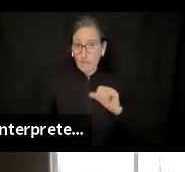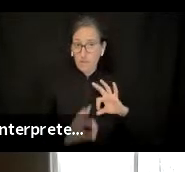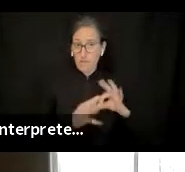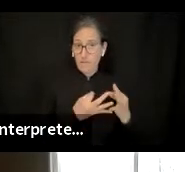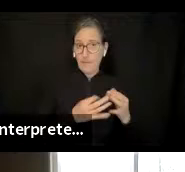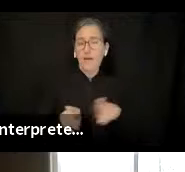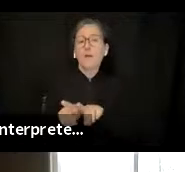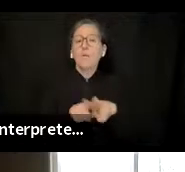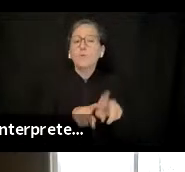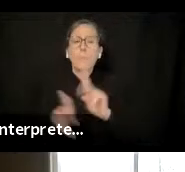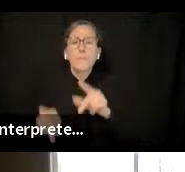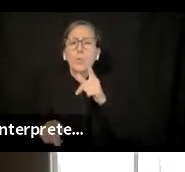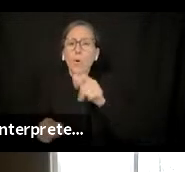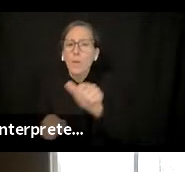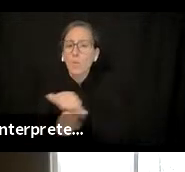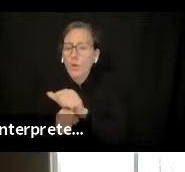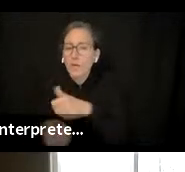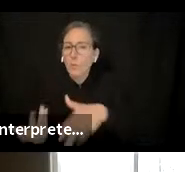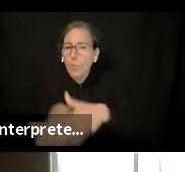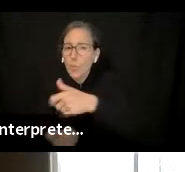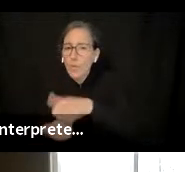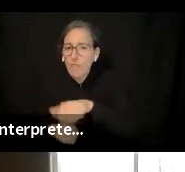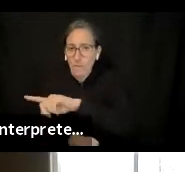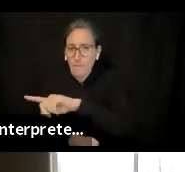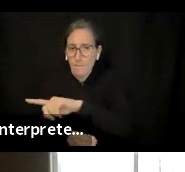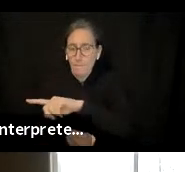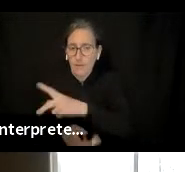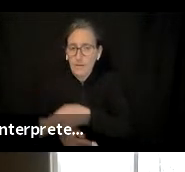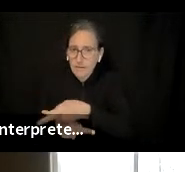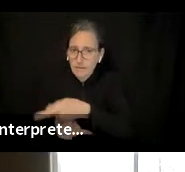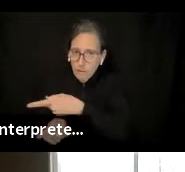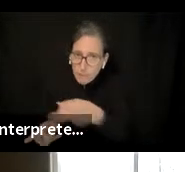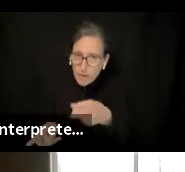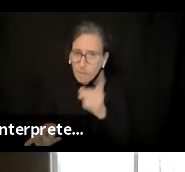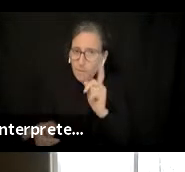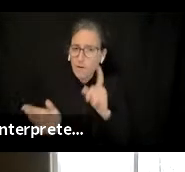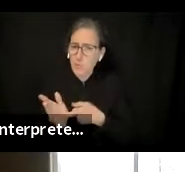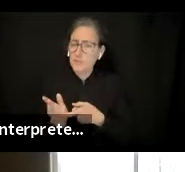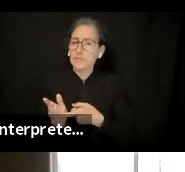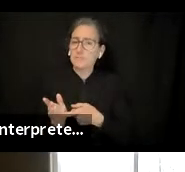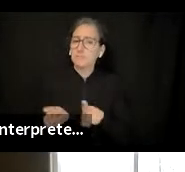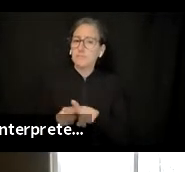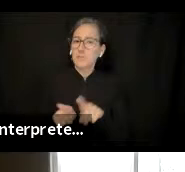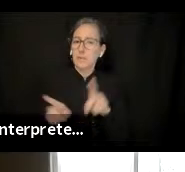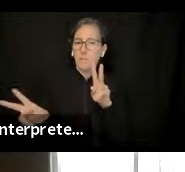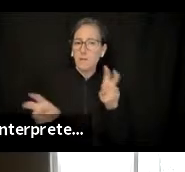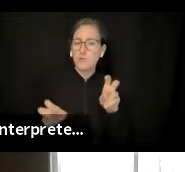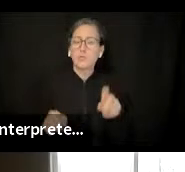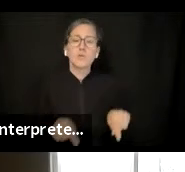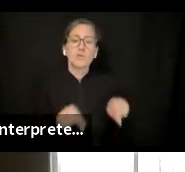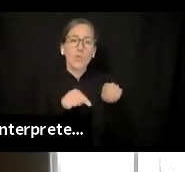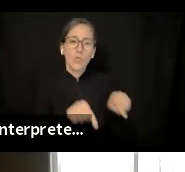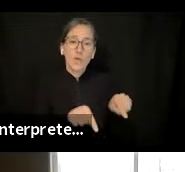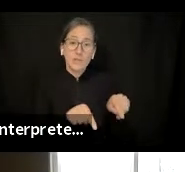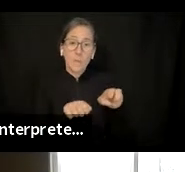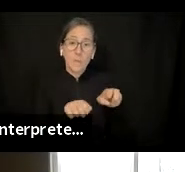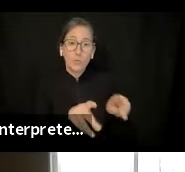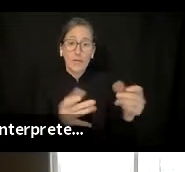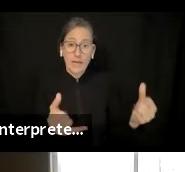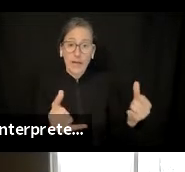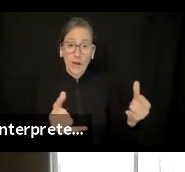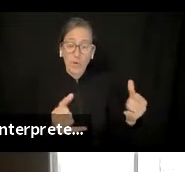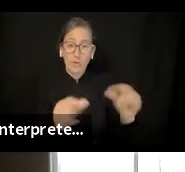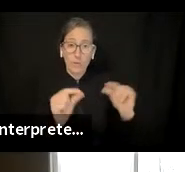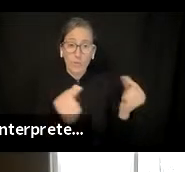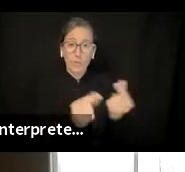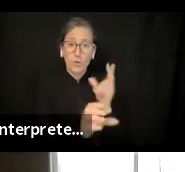with and that I care for. So I thought this was, again, kind of like what Mo had said, a nice intersection between all of that to be able